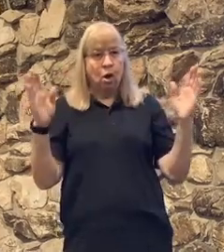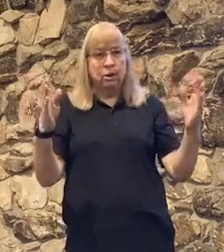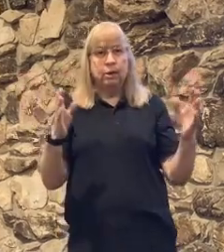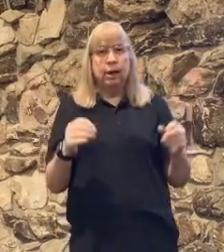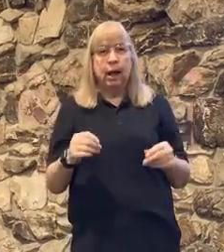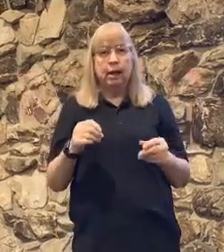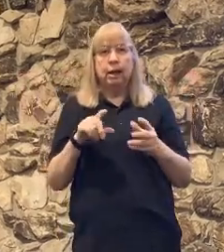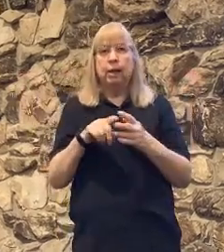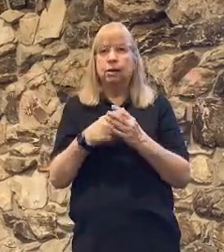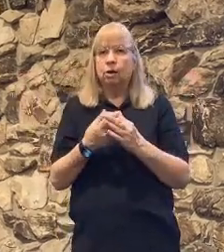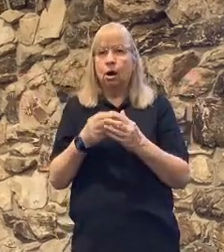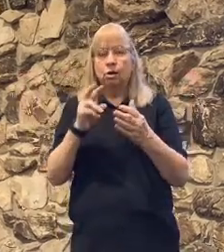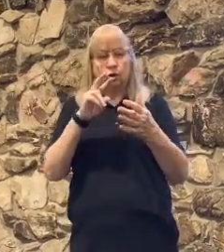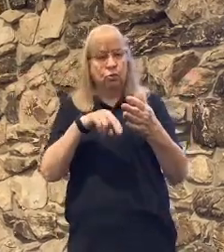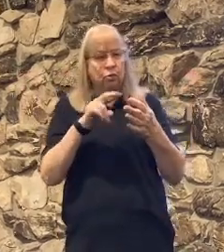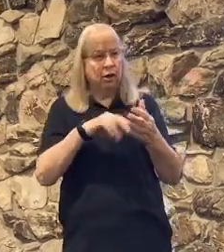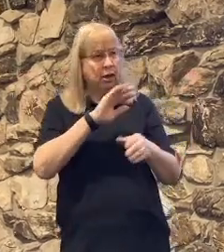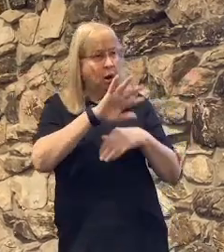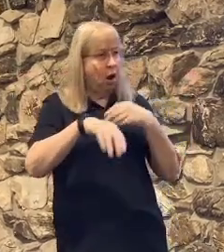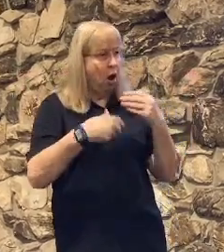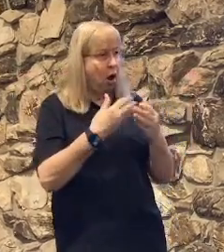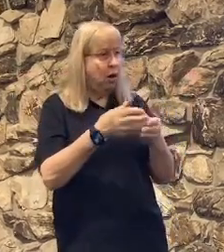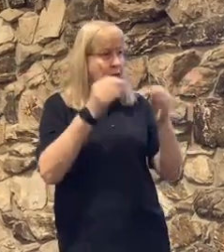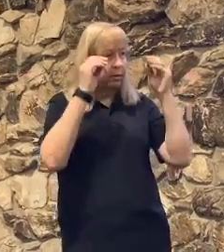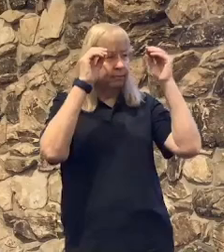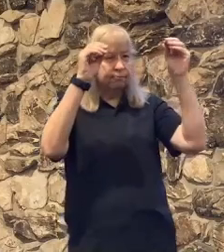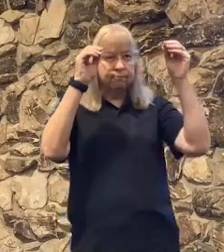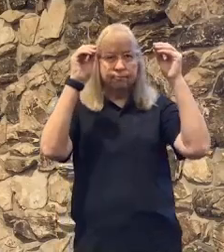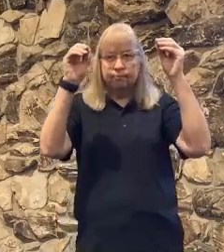to read all of those instructions.